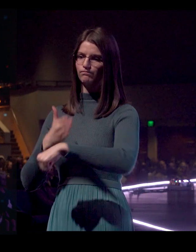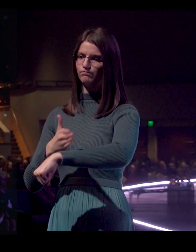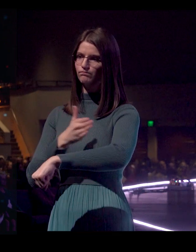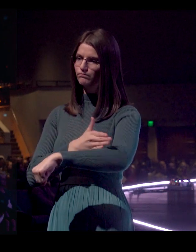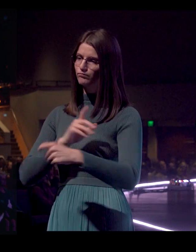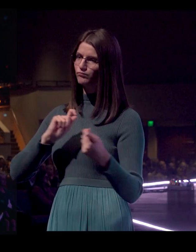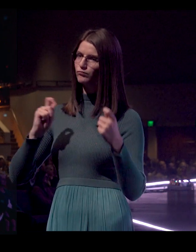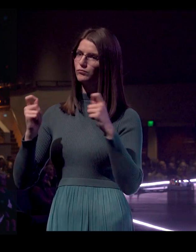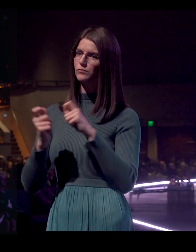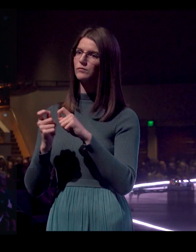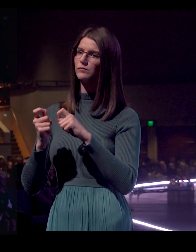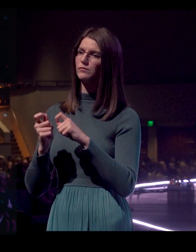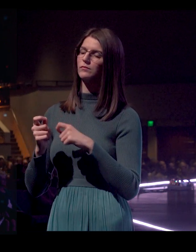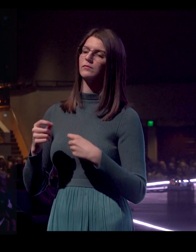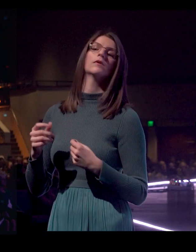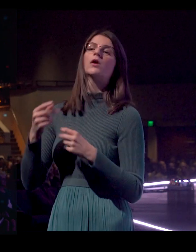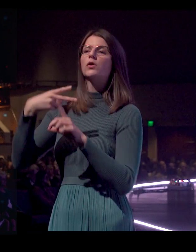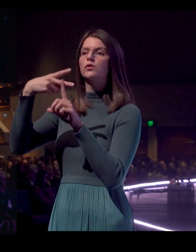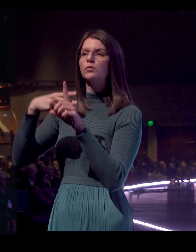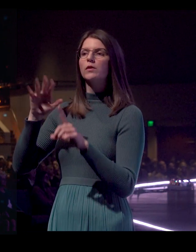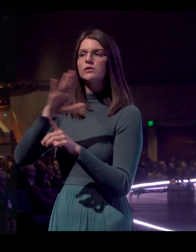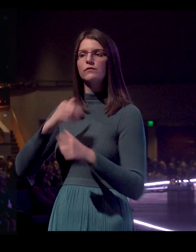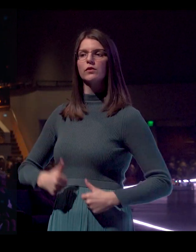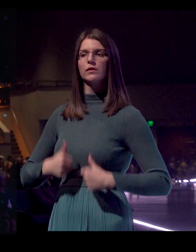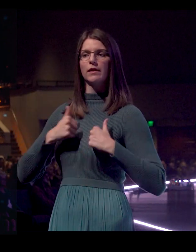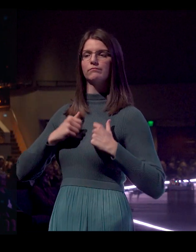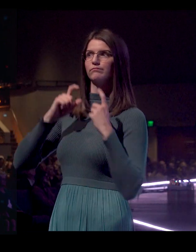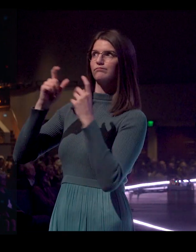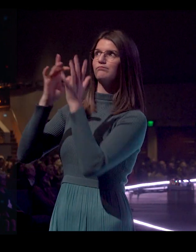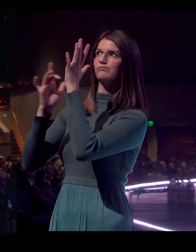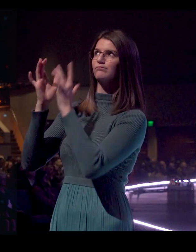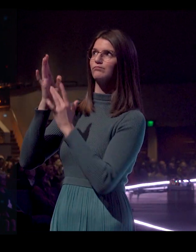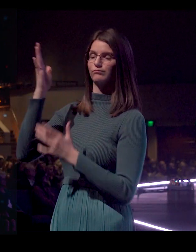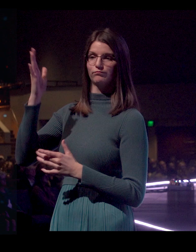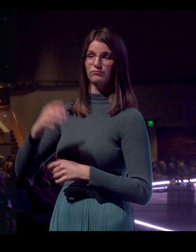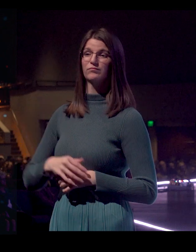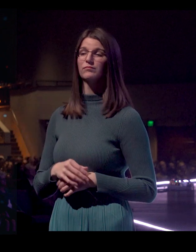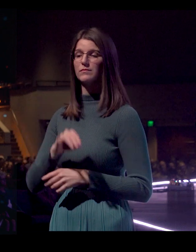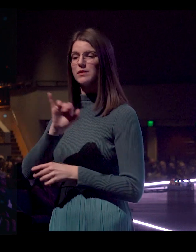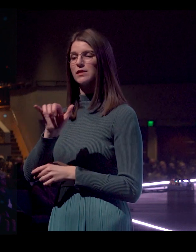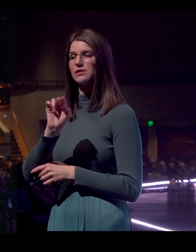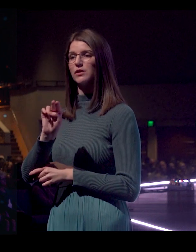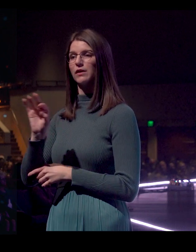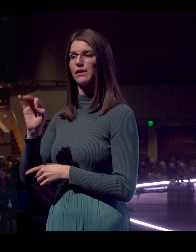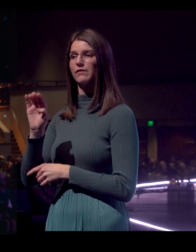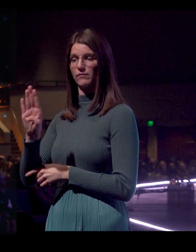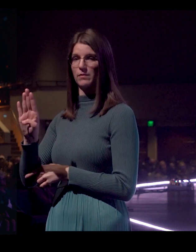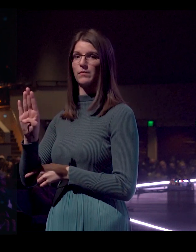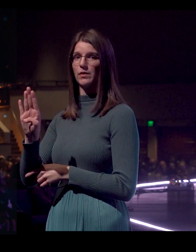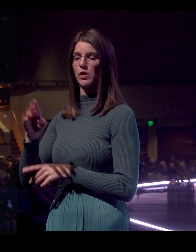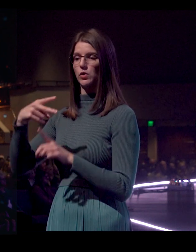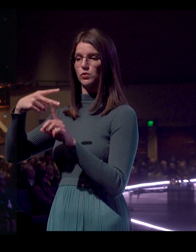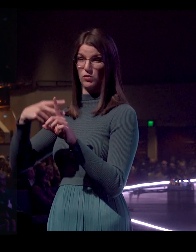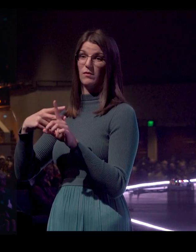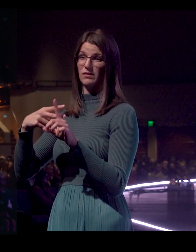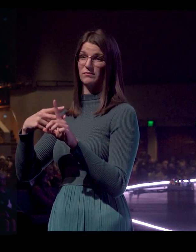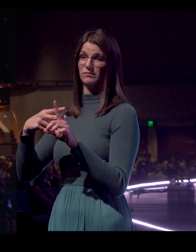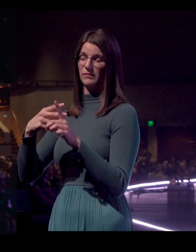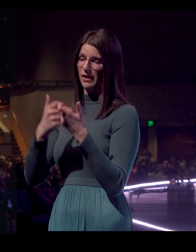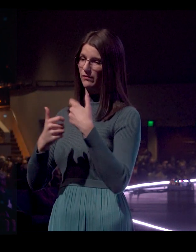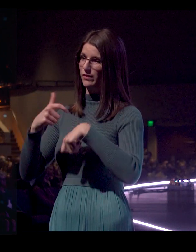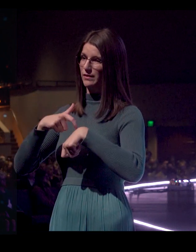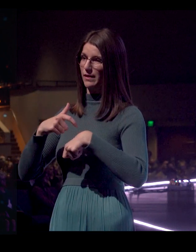make this commitment for January and February, 2 months, you would say every time I'm in town, I will be at